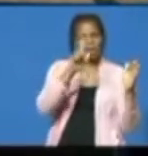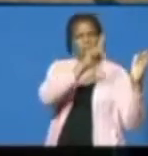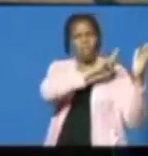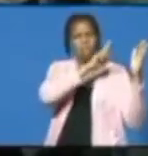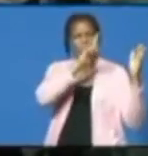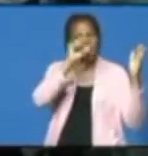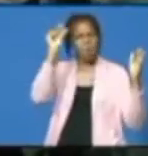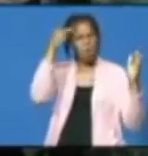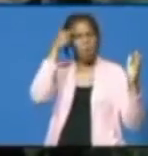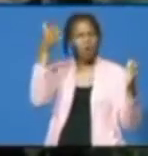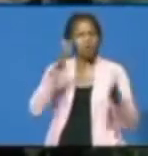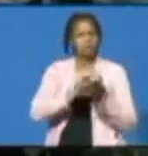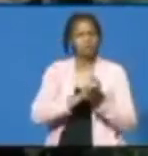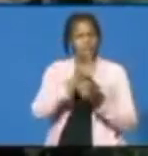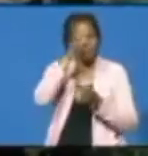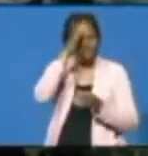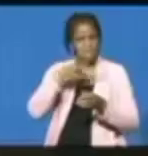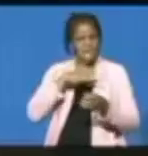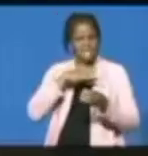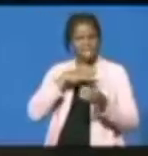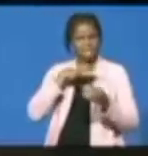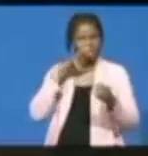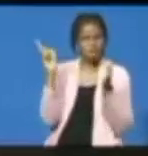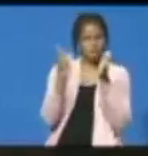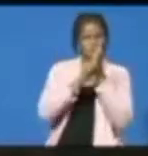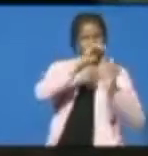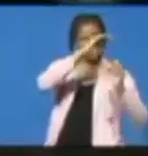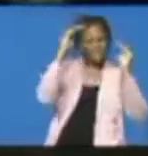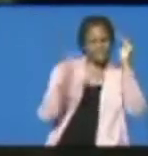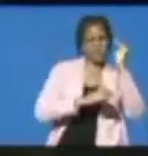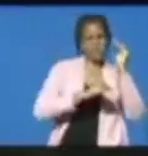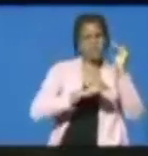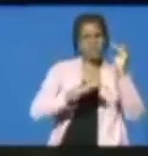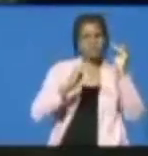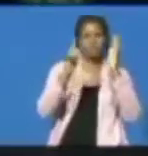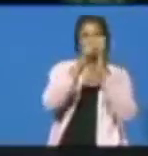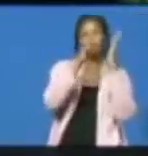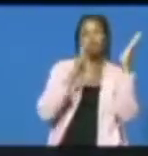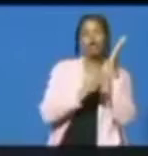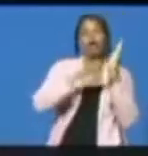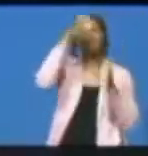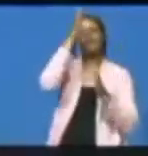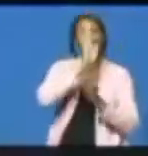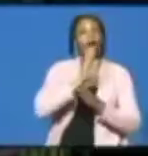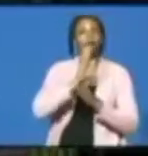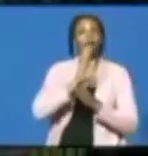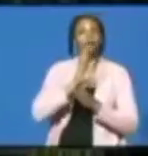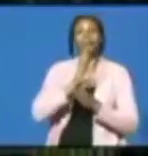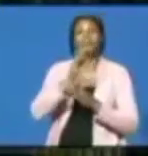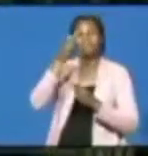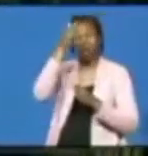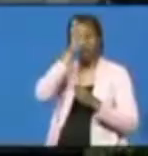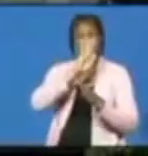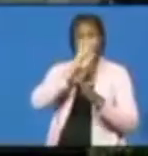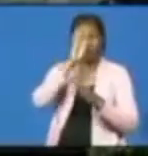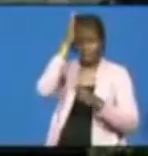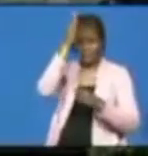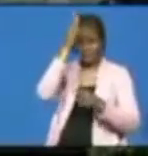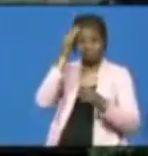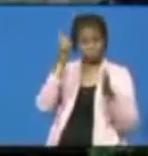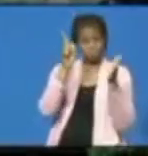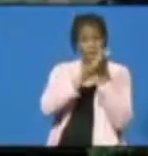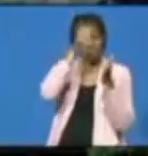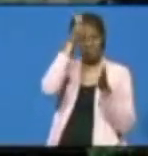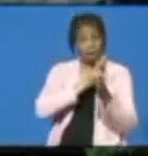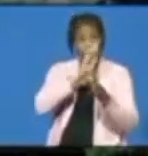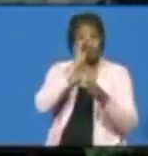Man's law is inferior to the law of God. The law of God stands forever.